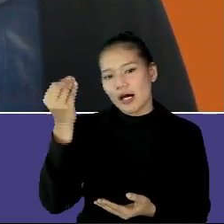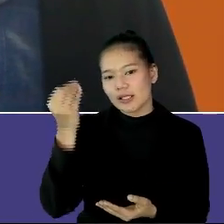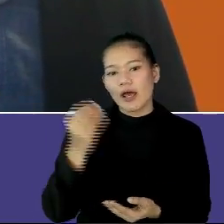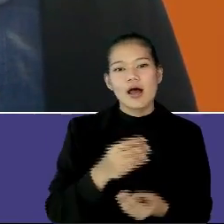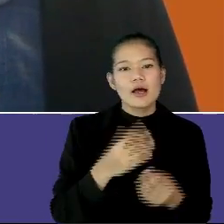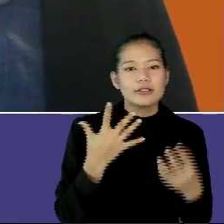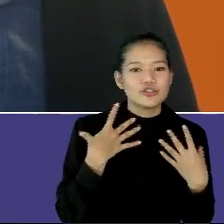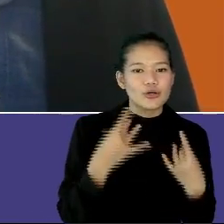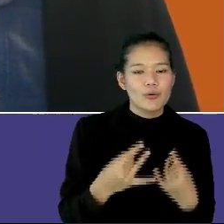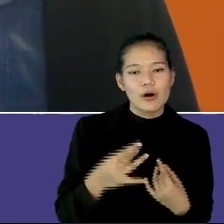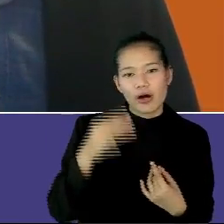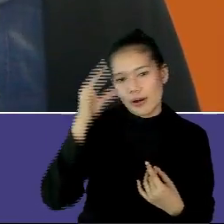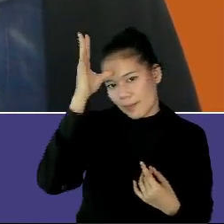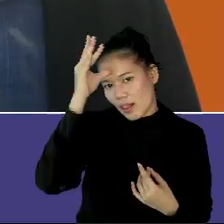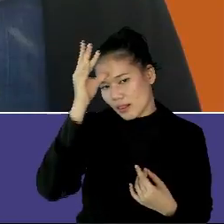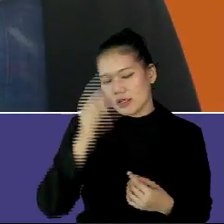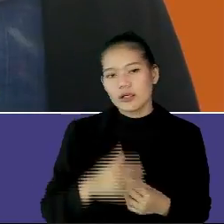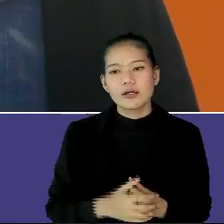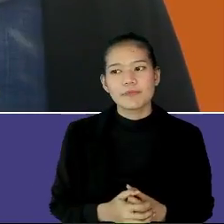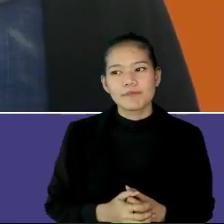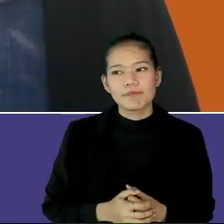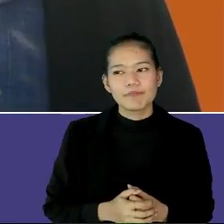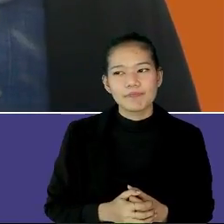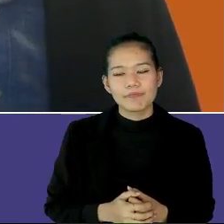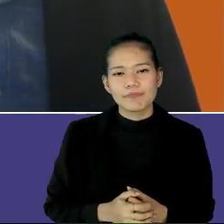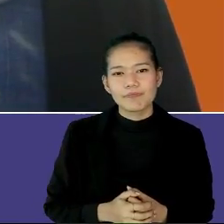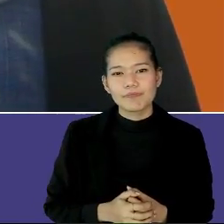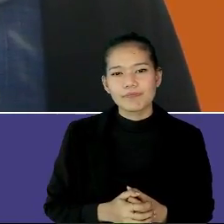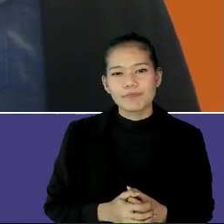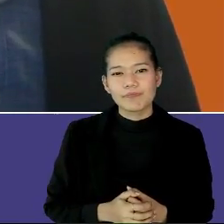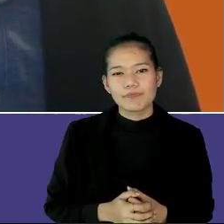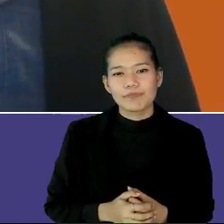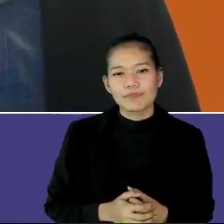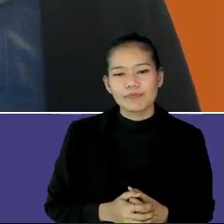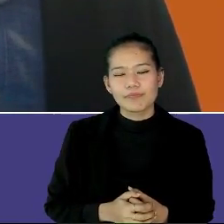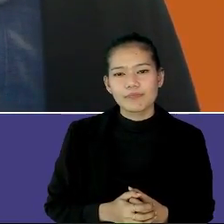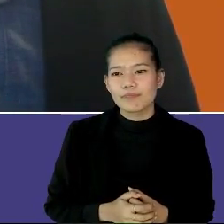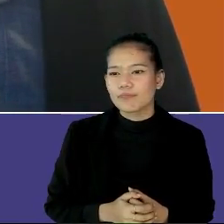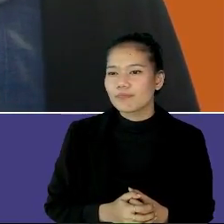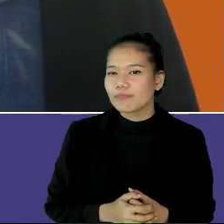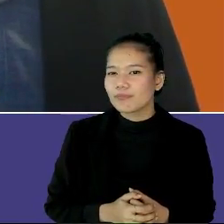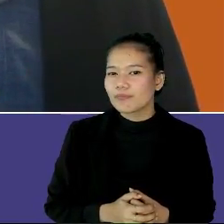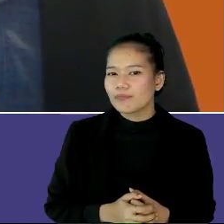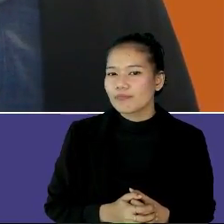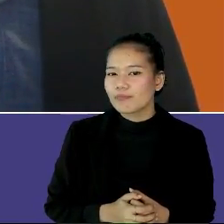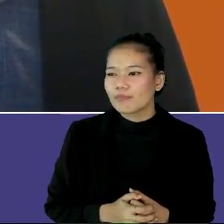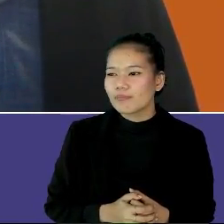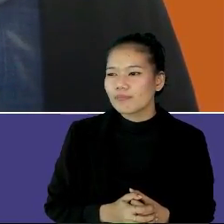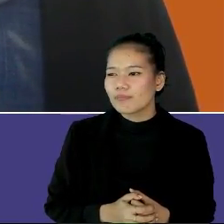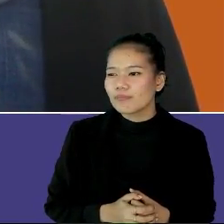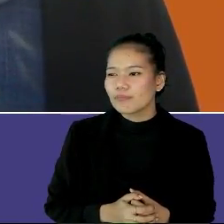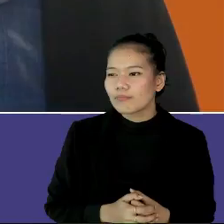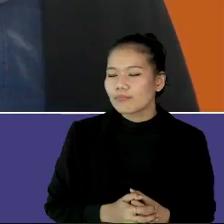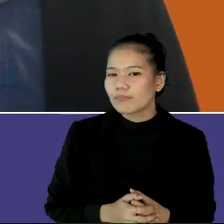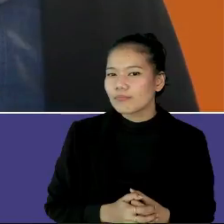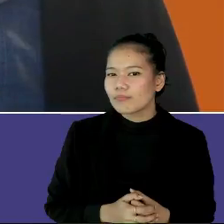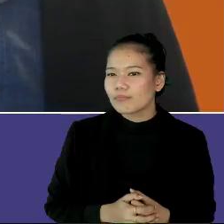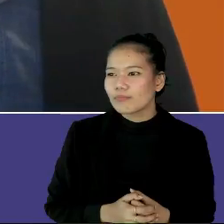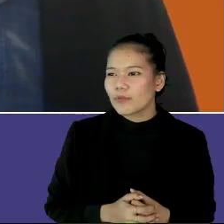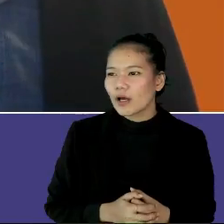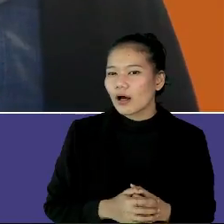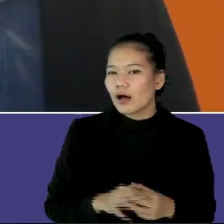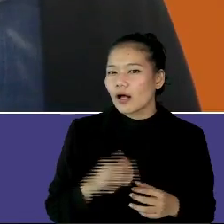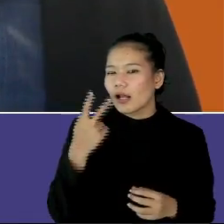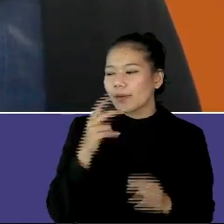Bali due to the Delta variant, and with signs of cases spreading to some more remote regions and other worrying